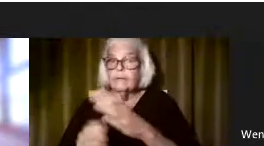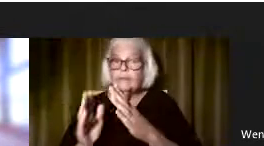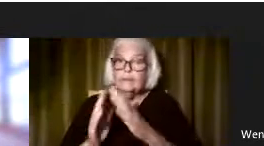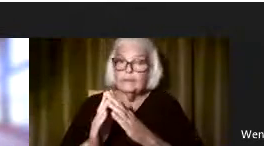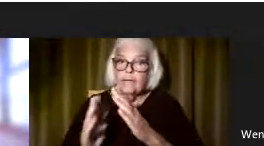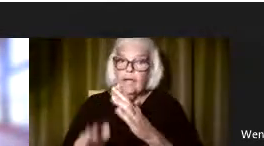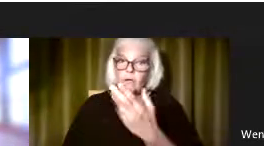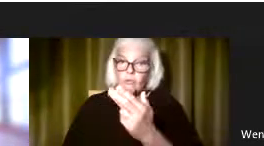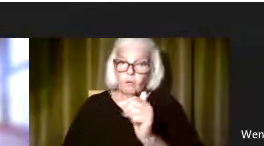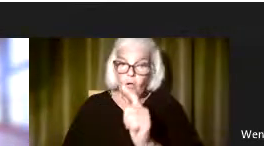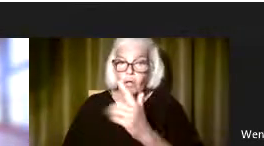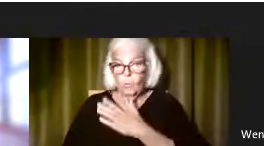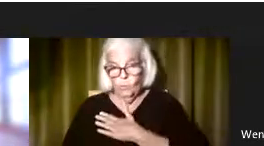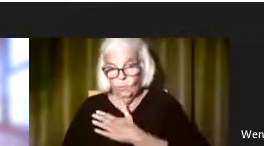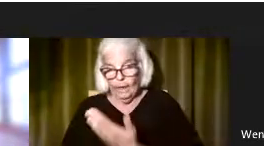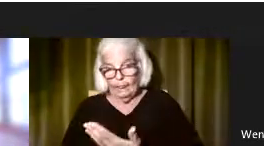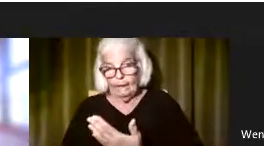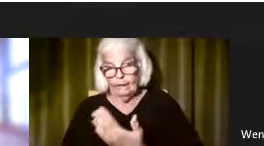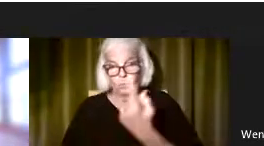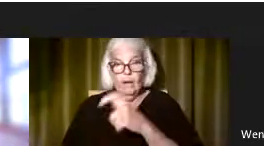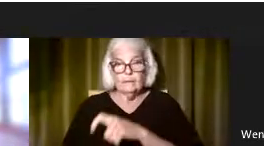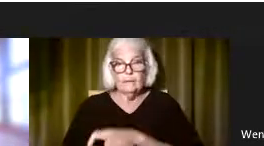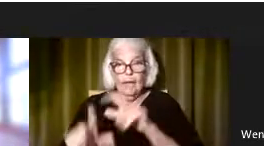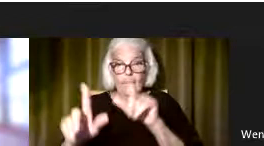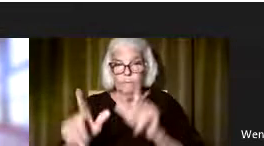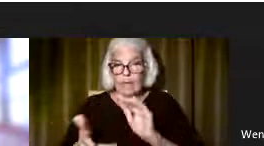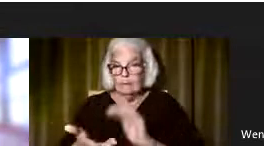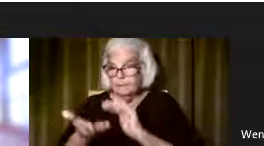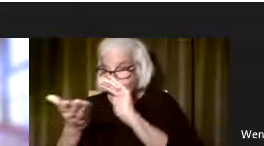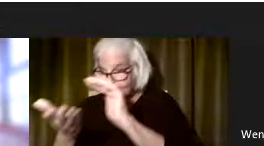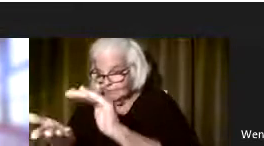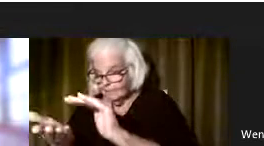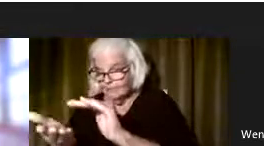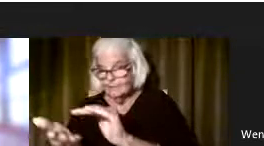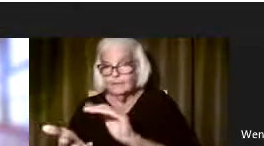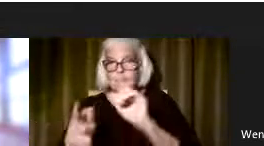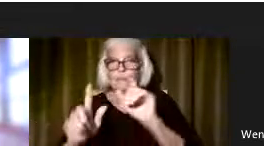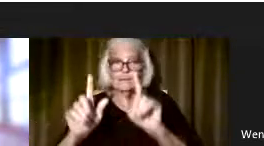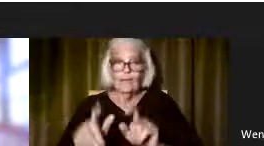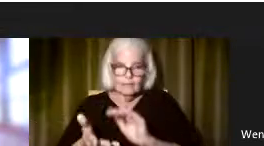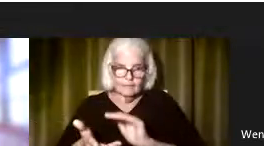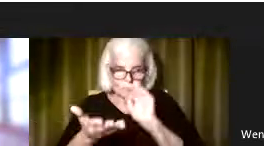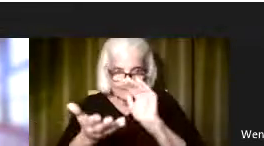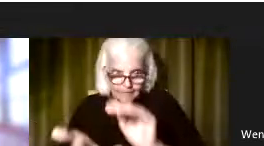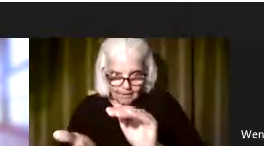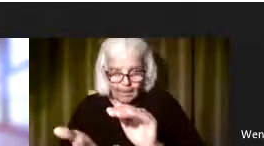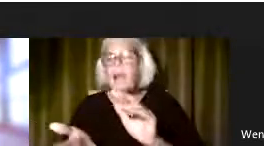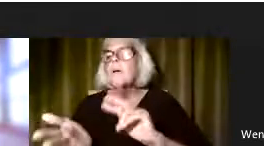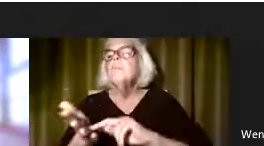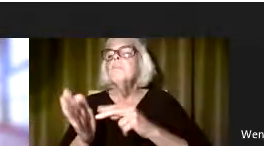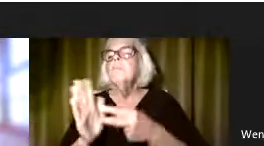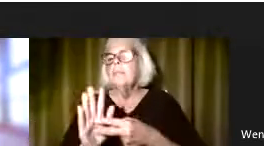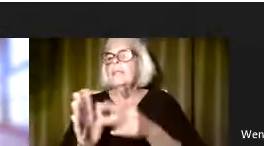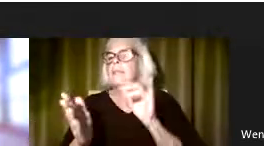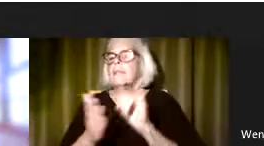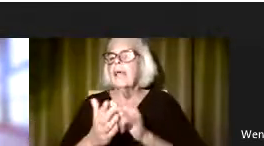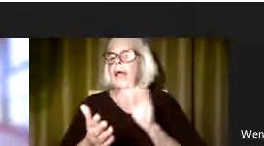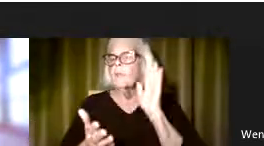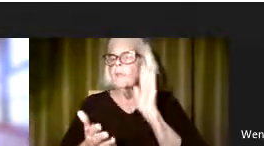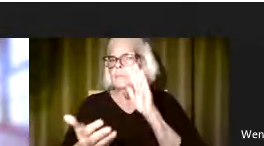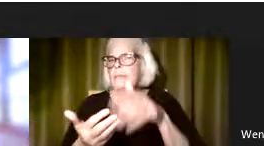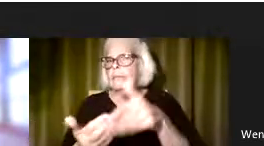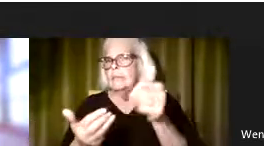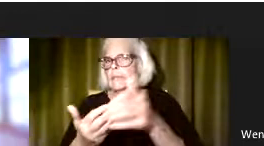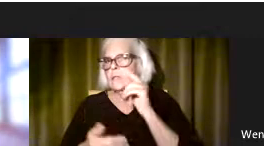so that people know that tests have been distributed there so that they can reach out without having to do an extra phone call.